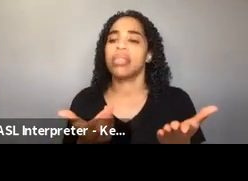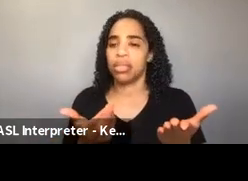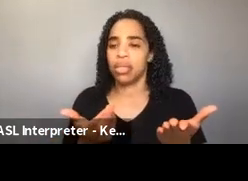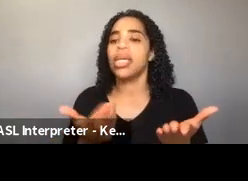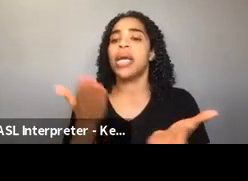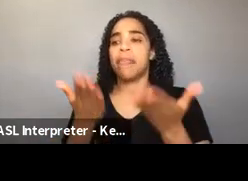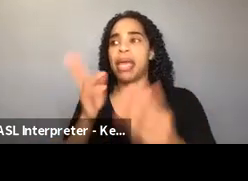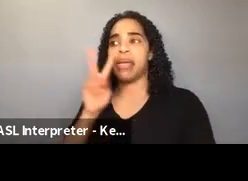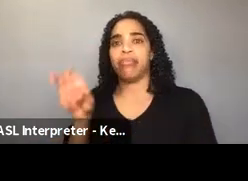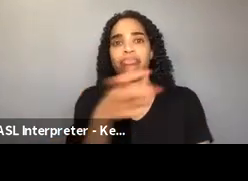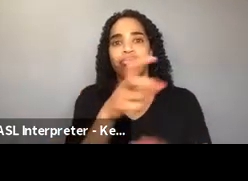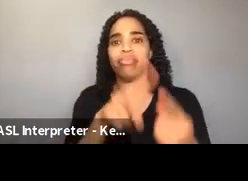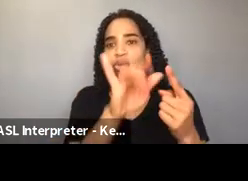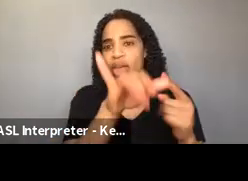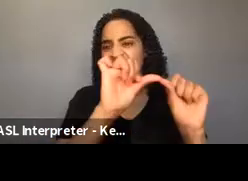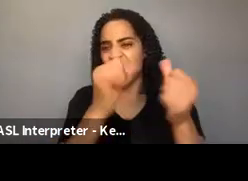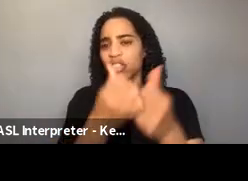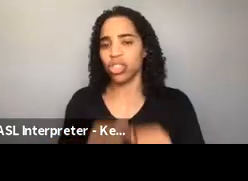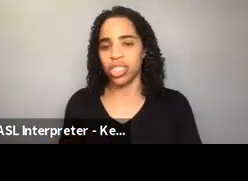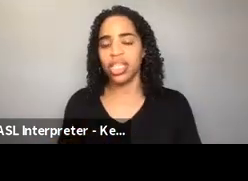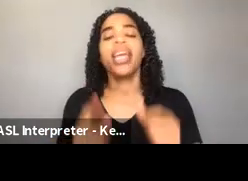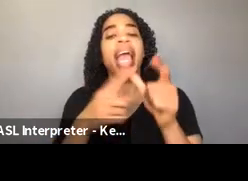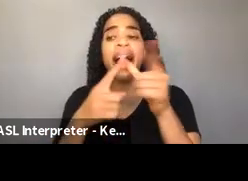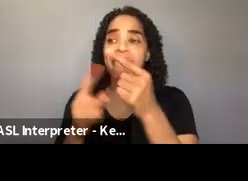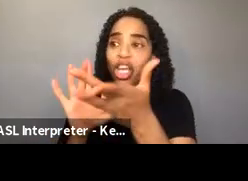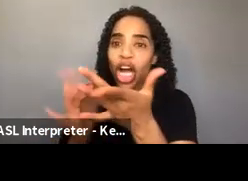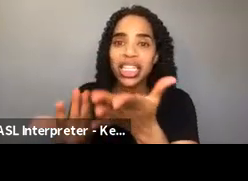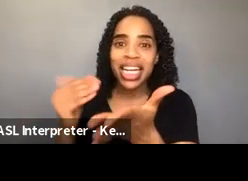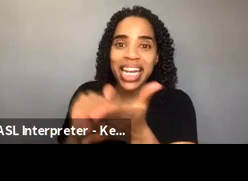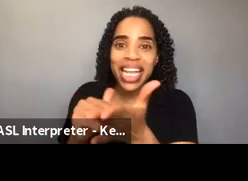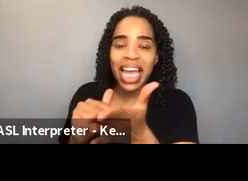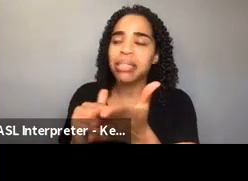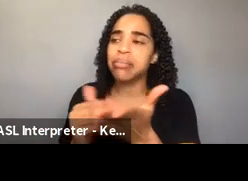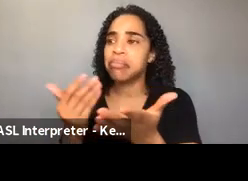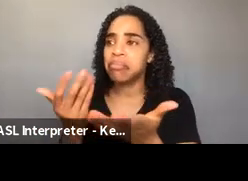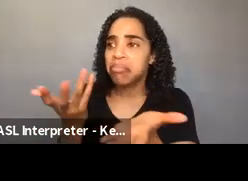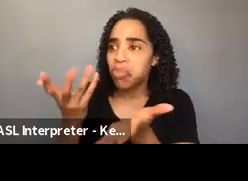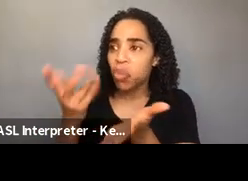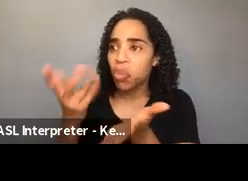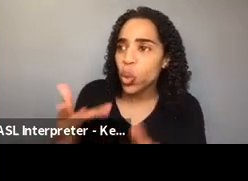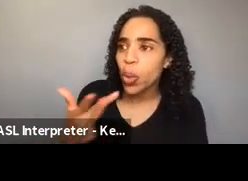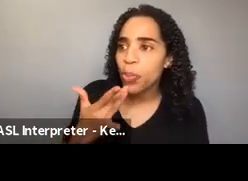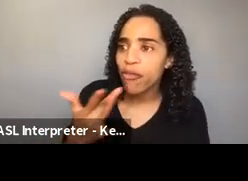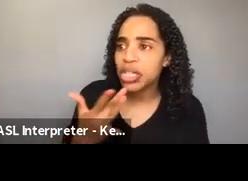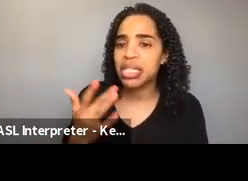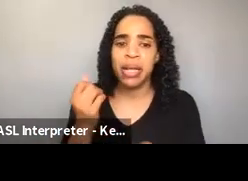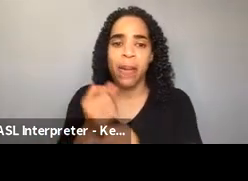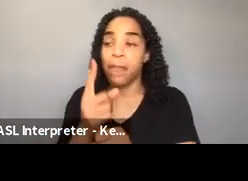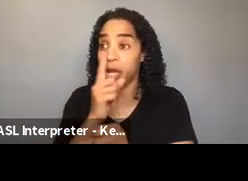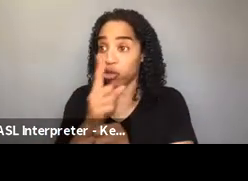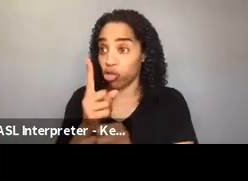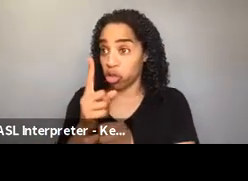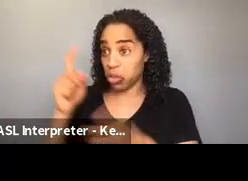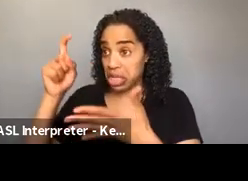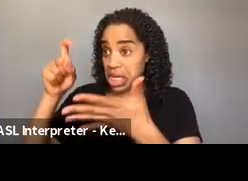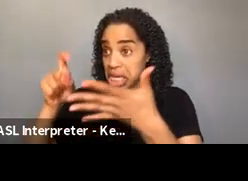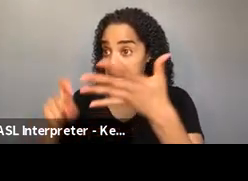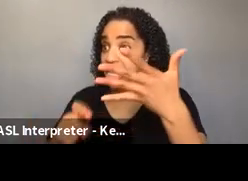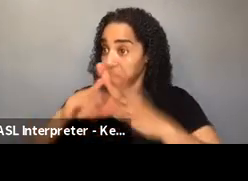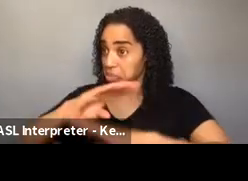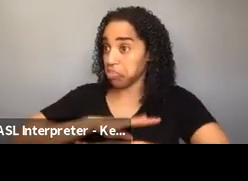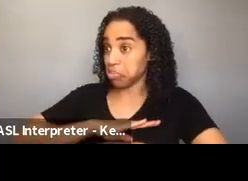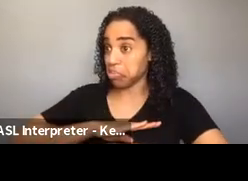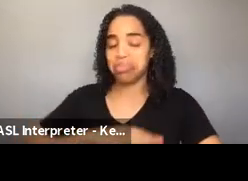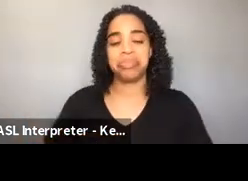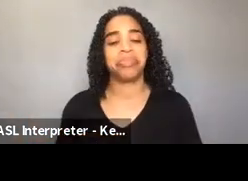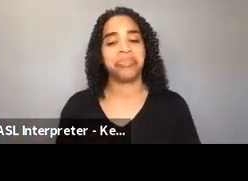with an agency, and following up based on individual preference to ensure that his or her needs have been